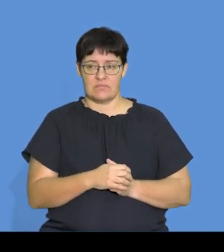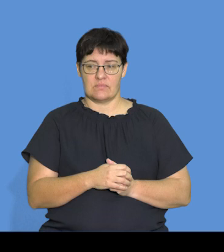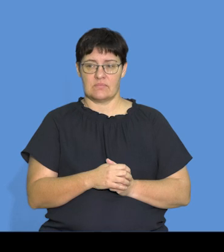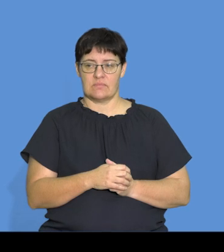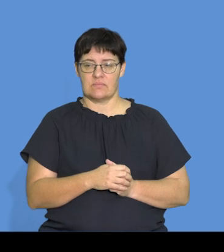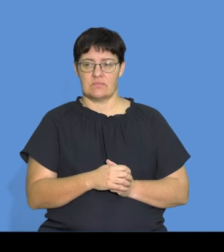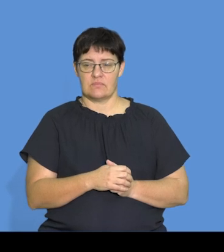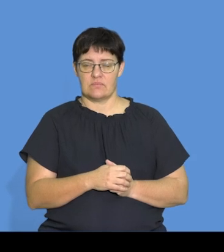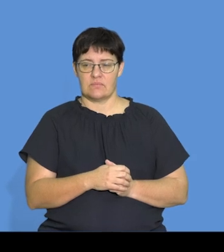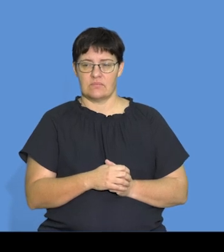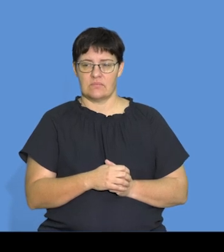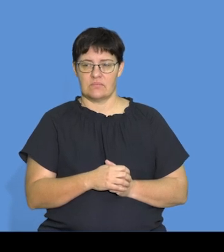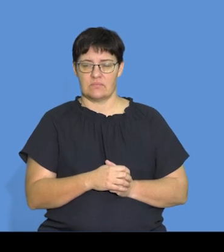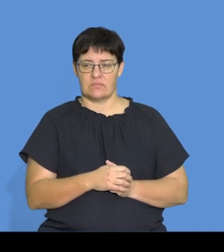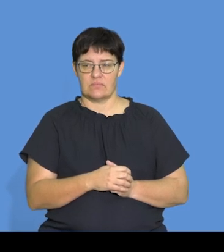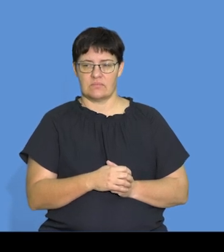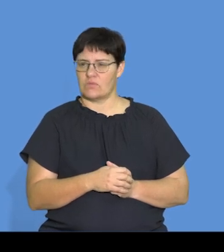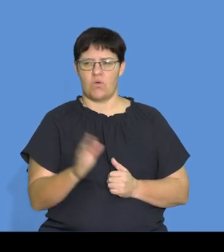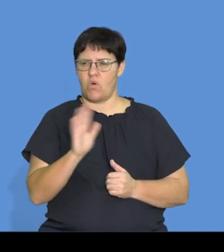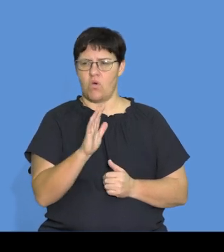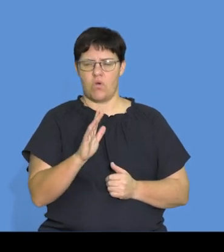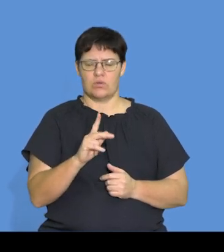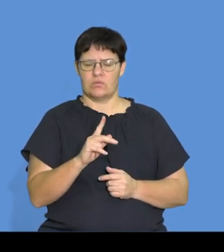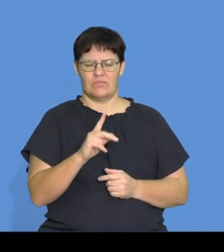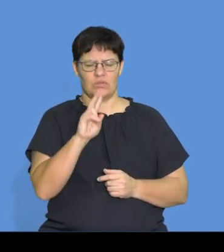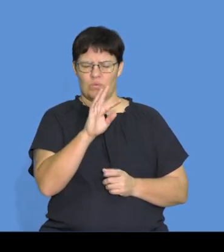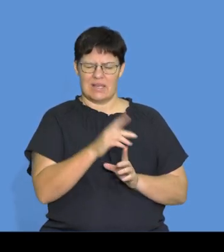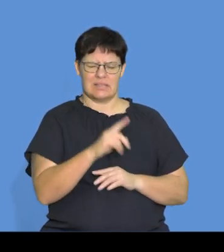2x, x, just x, not 2x.